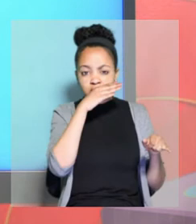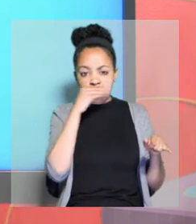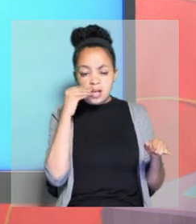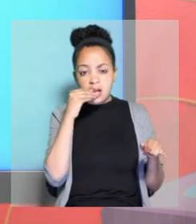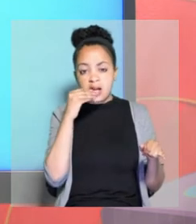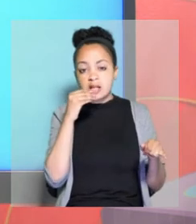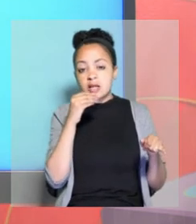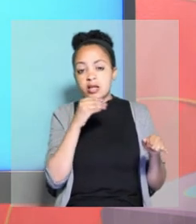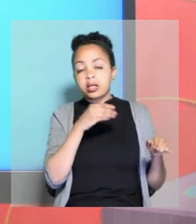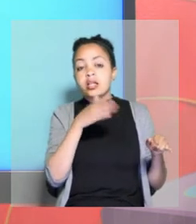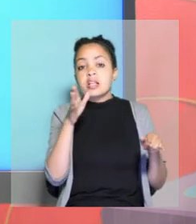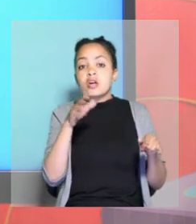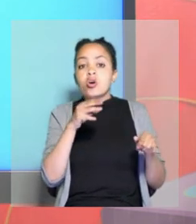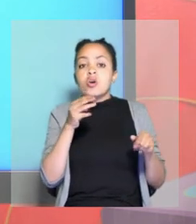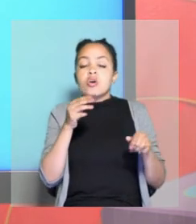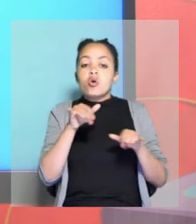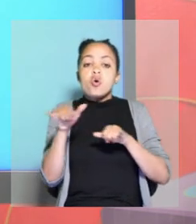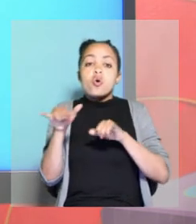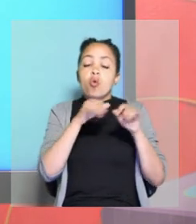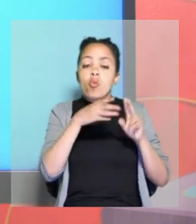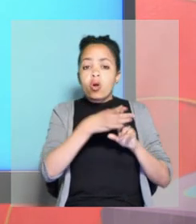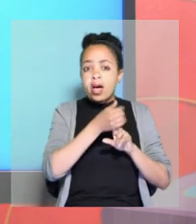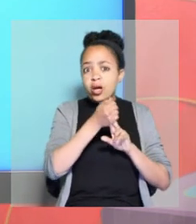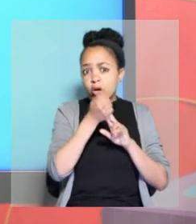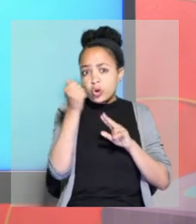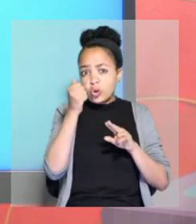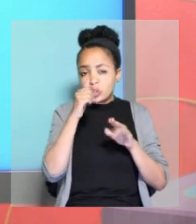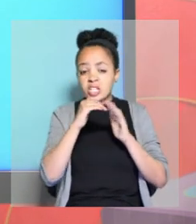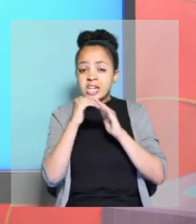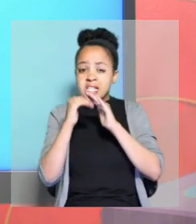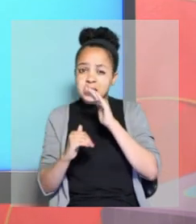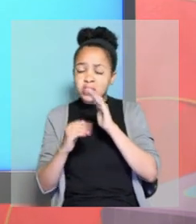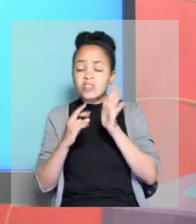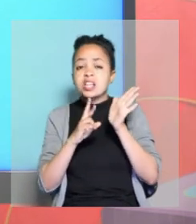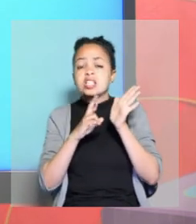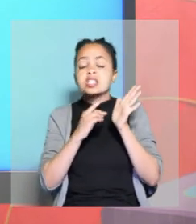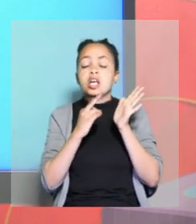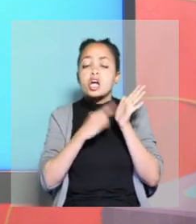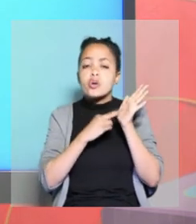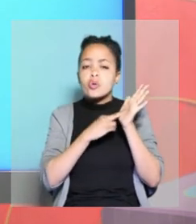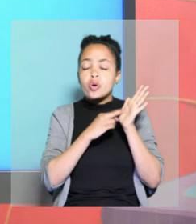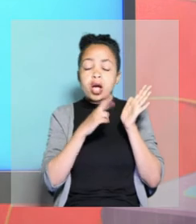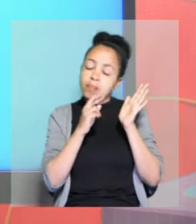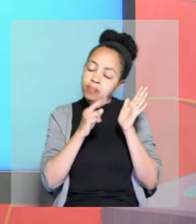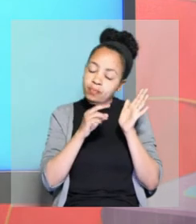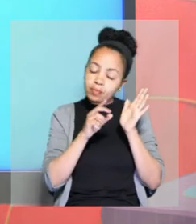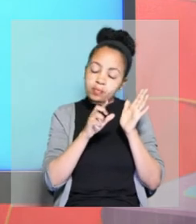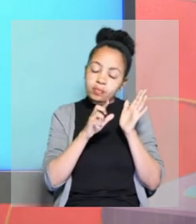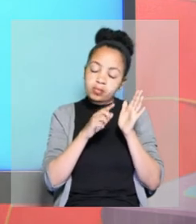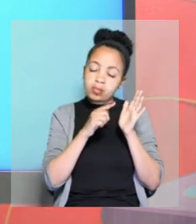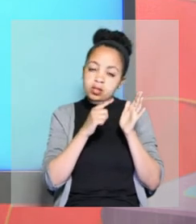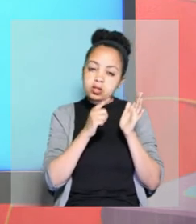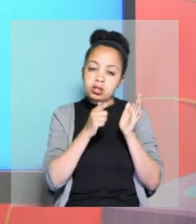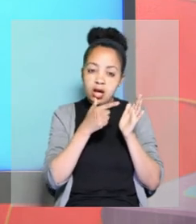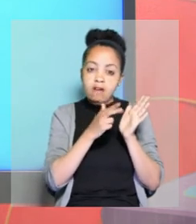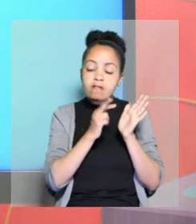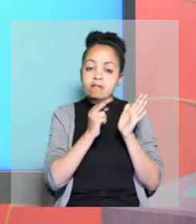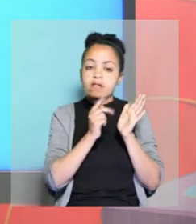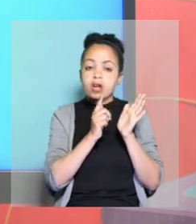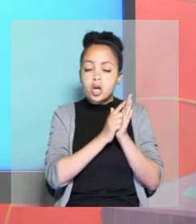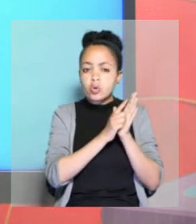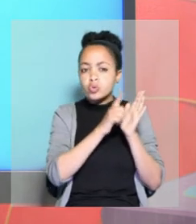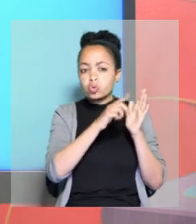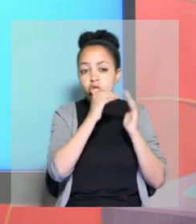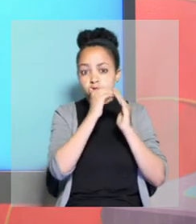and the homozygous recessive from this one. There is a rule. He selected this seventh trait from the 31